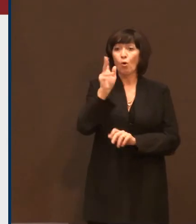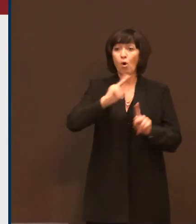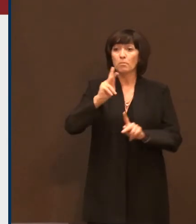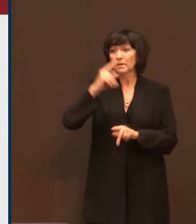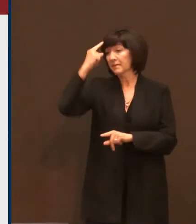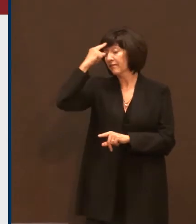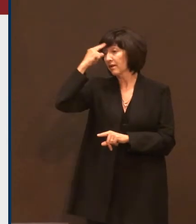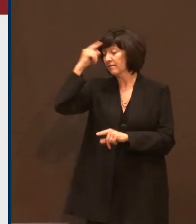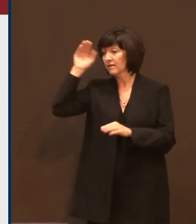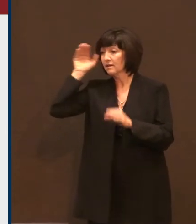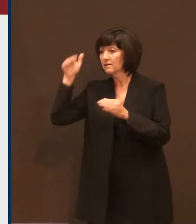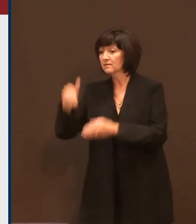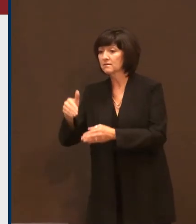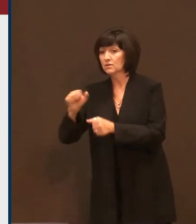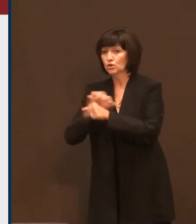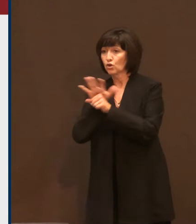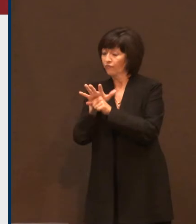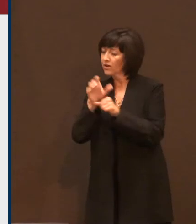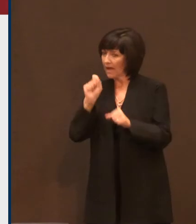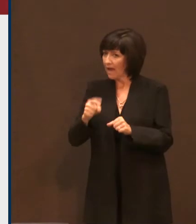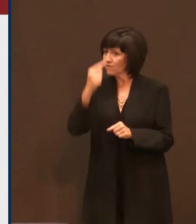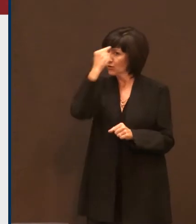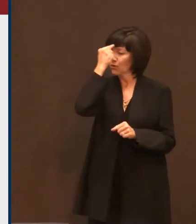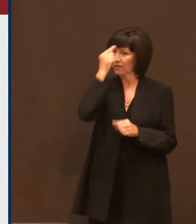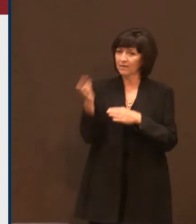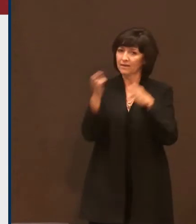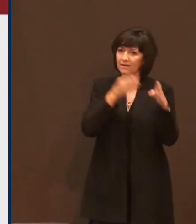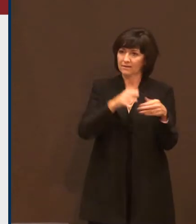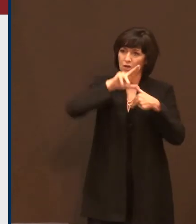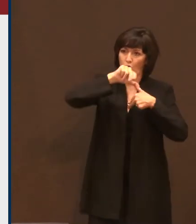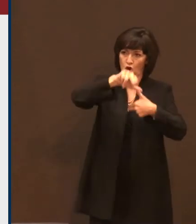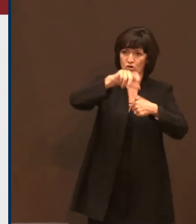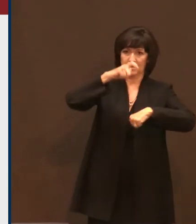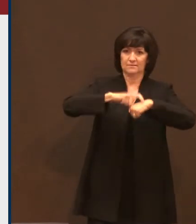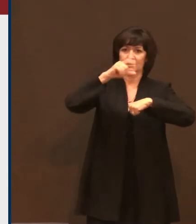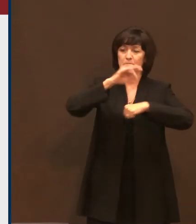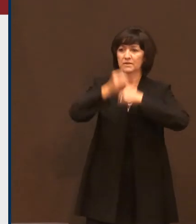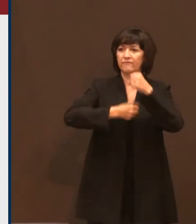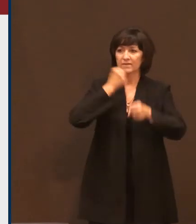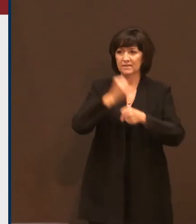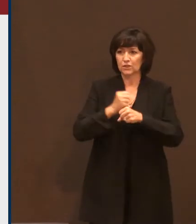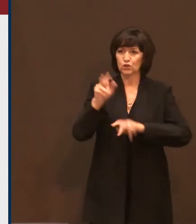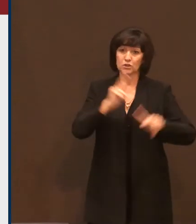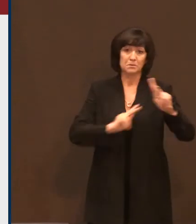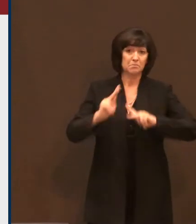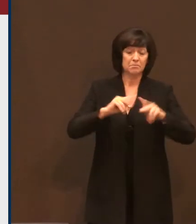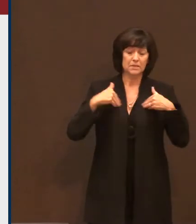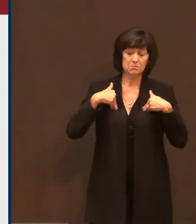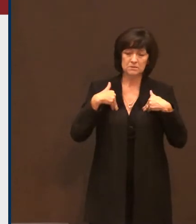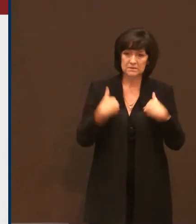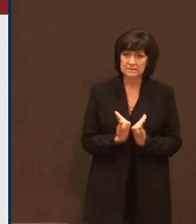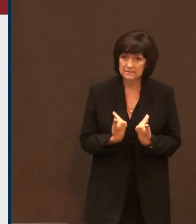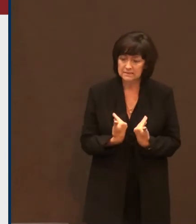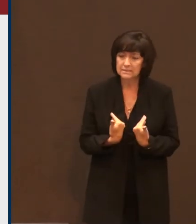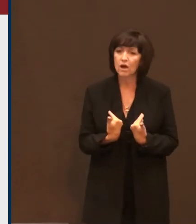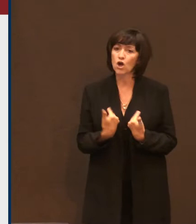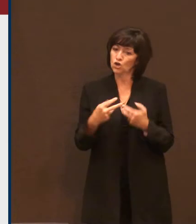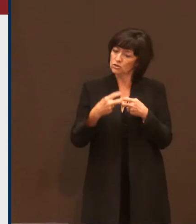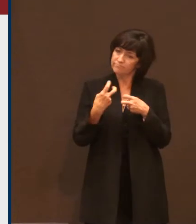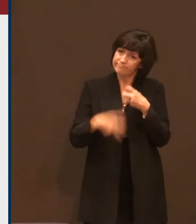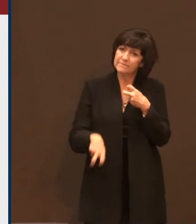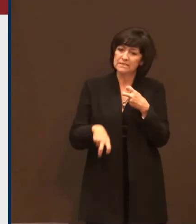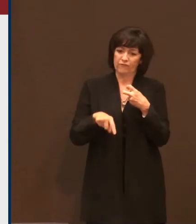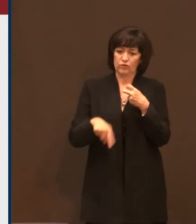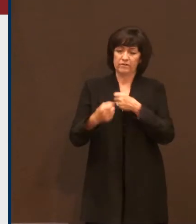to our municipalities down to the citizen. People are fatigued. It's been a difficult year, but there's